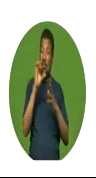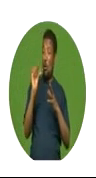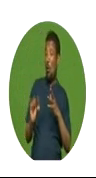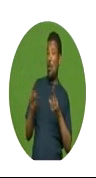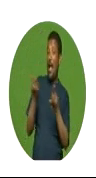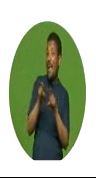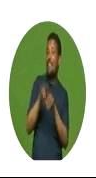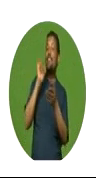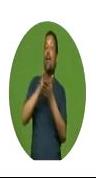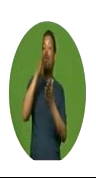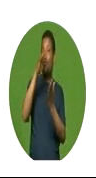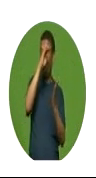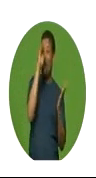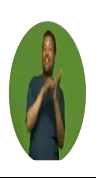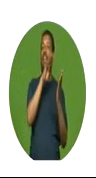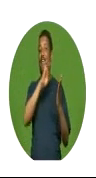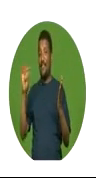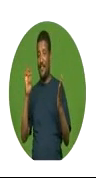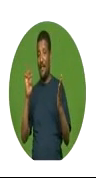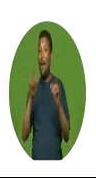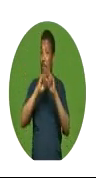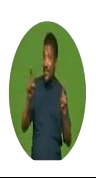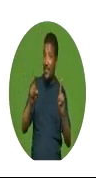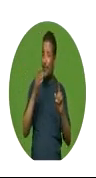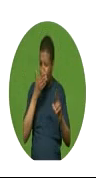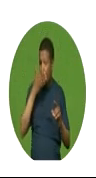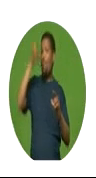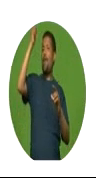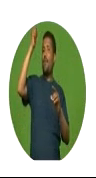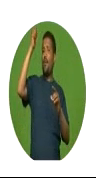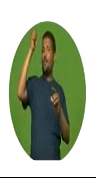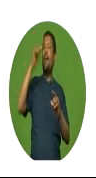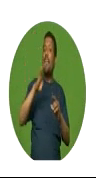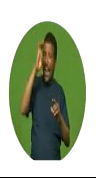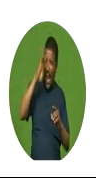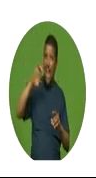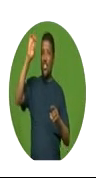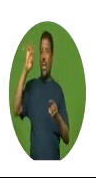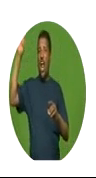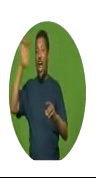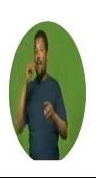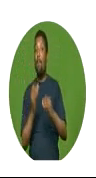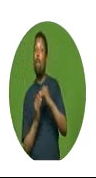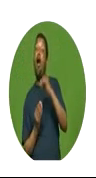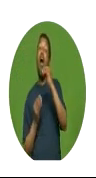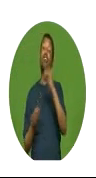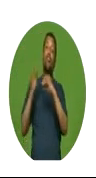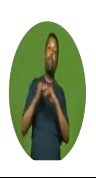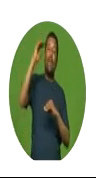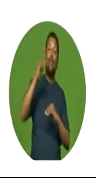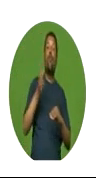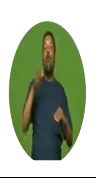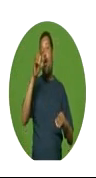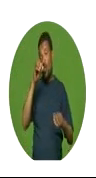as that of the Middle East, but a little bit better than Asia and much better than